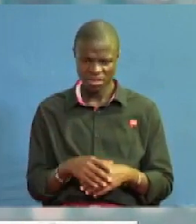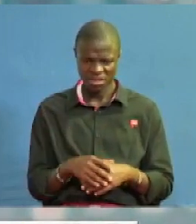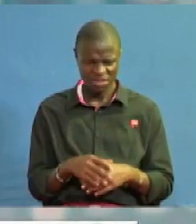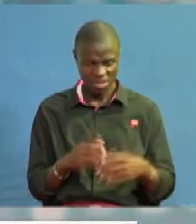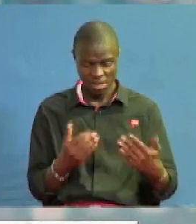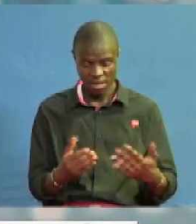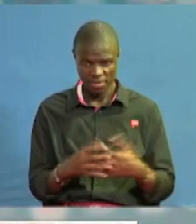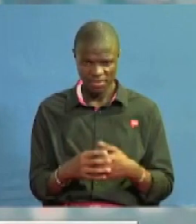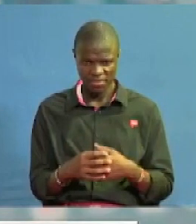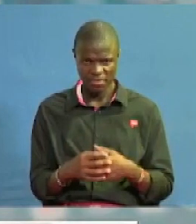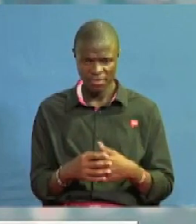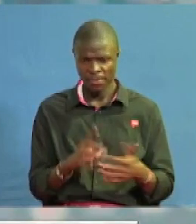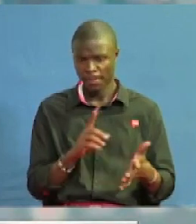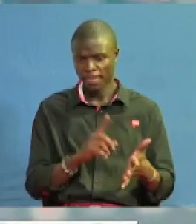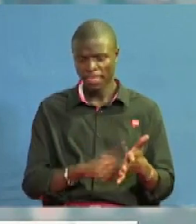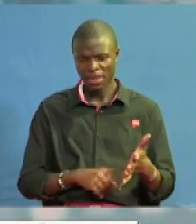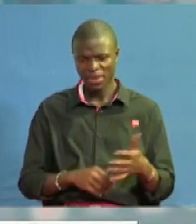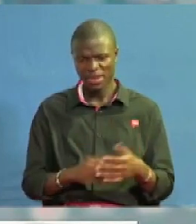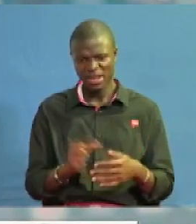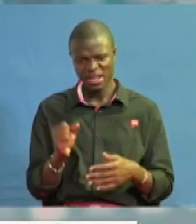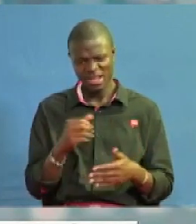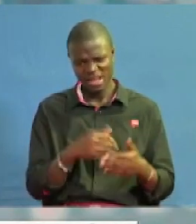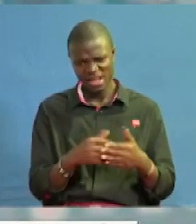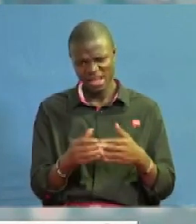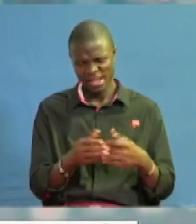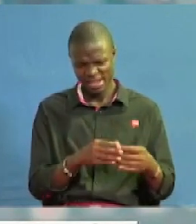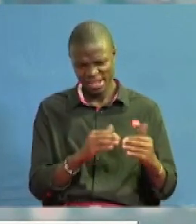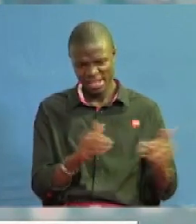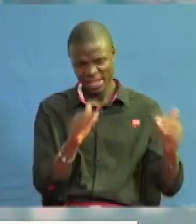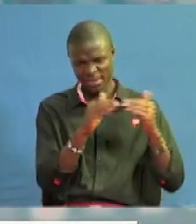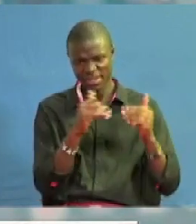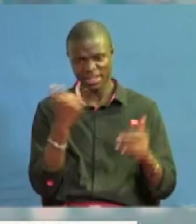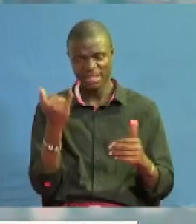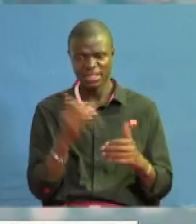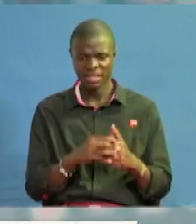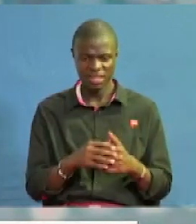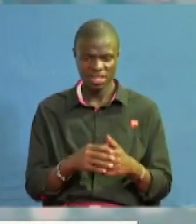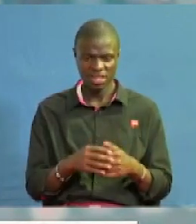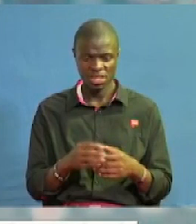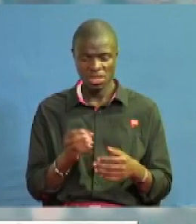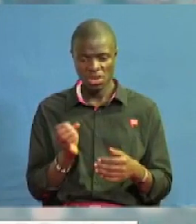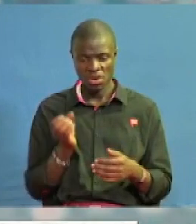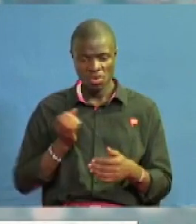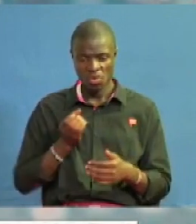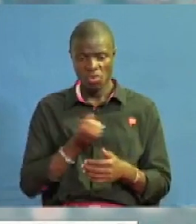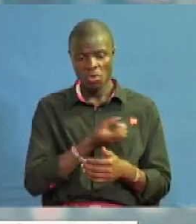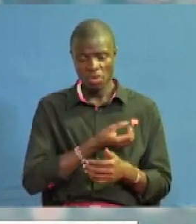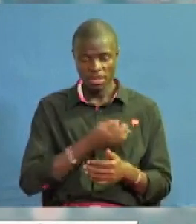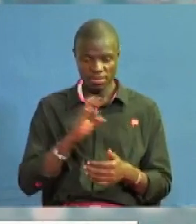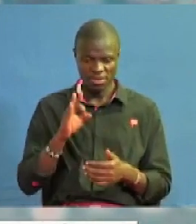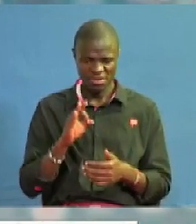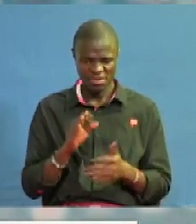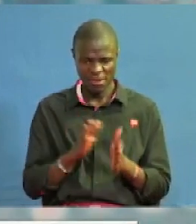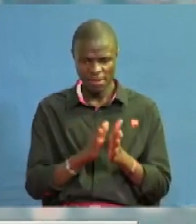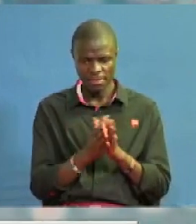All right. Now, what a stock is, or what a share is, or what an equity is part ownership of a business. All right?